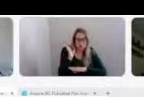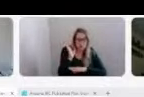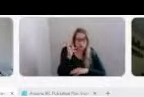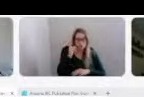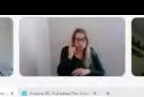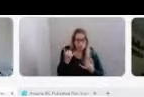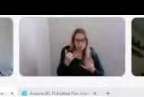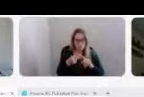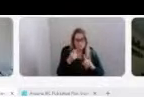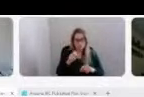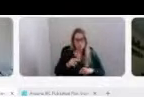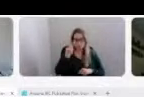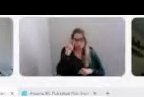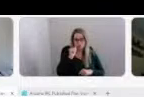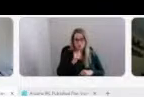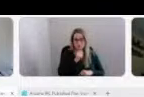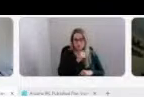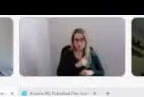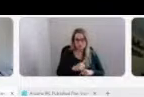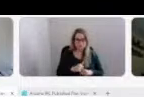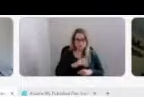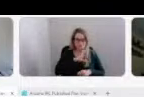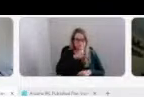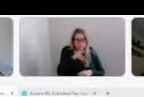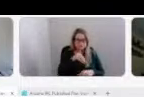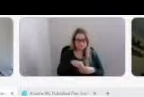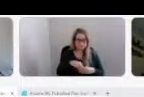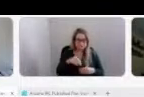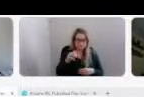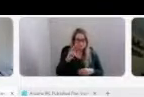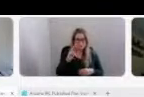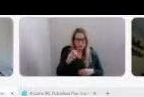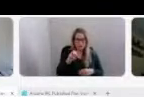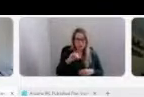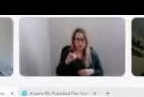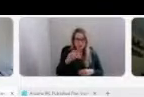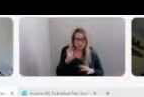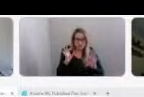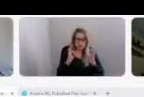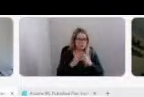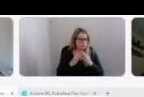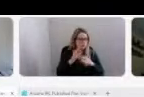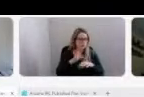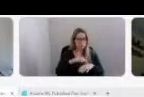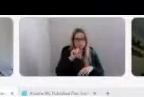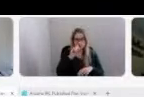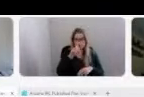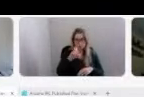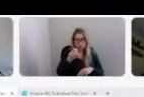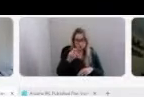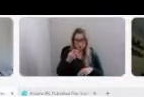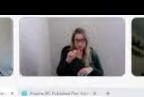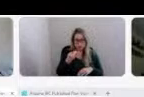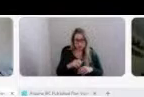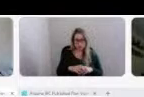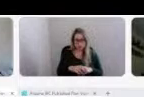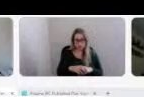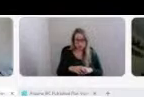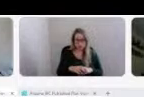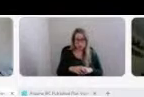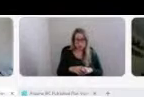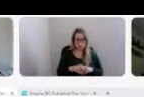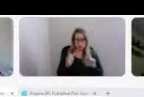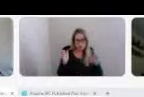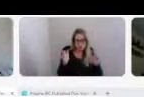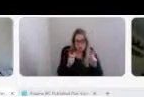now from northern arizona including that of the mayors of flagstaff and sedona sedona is a tiny